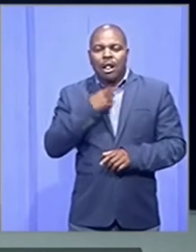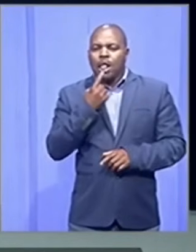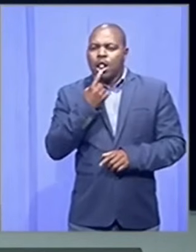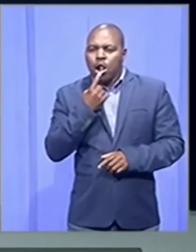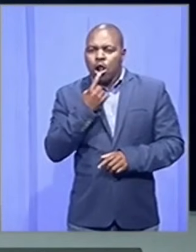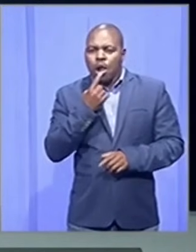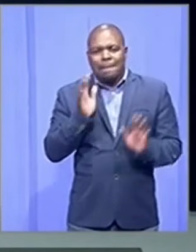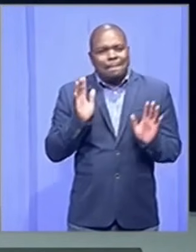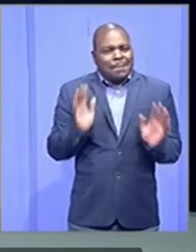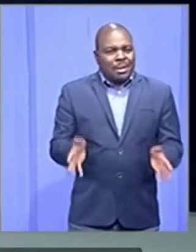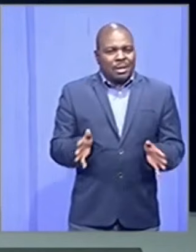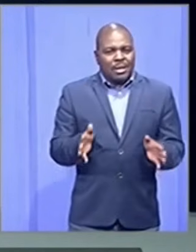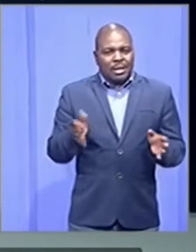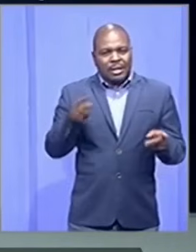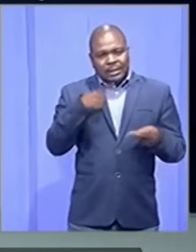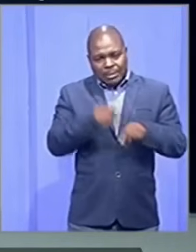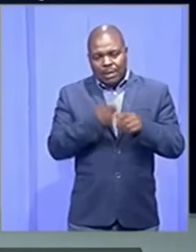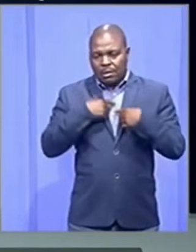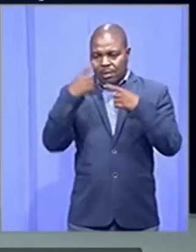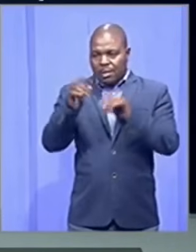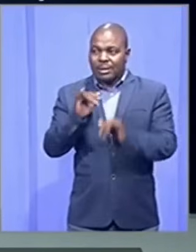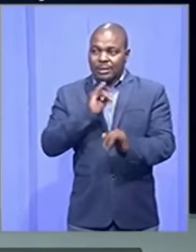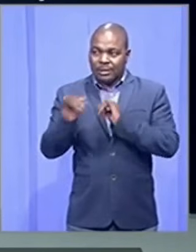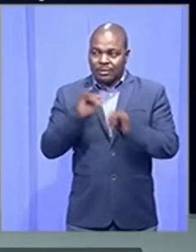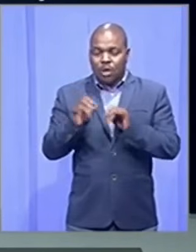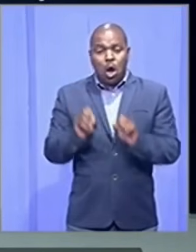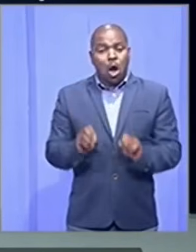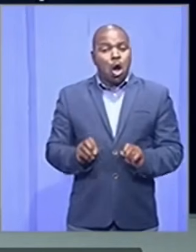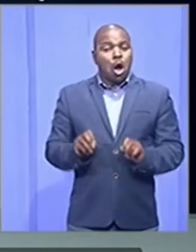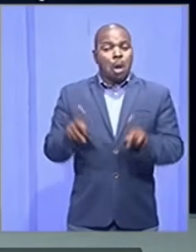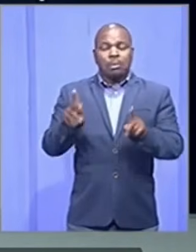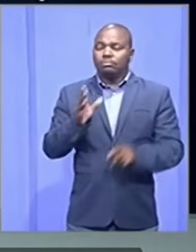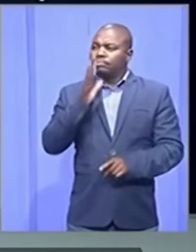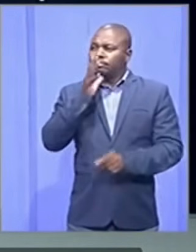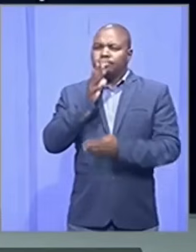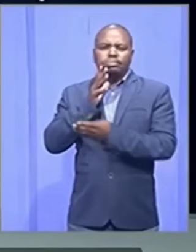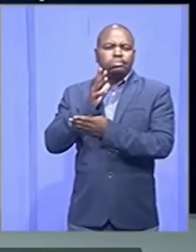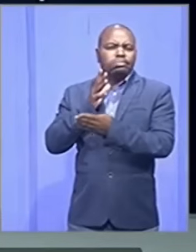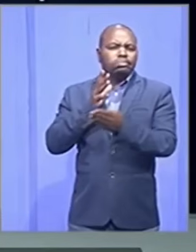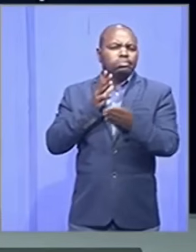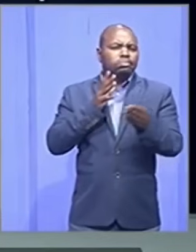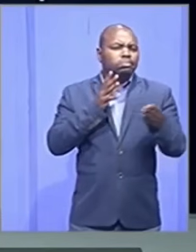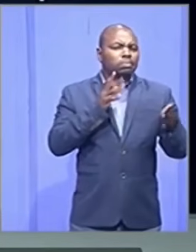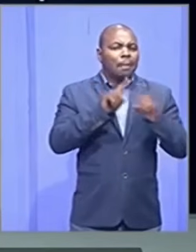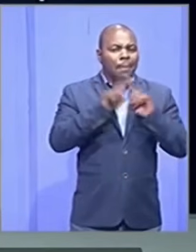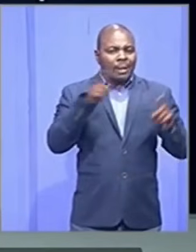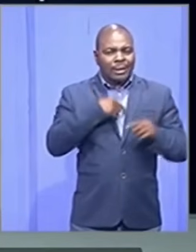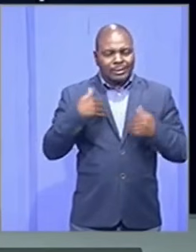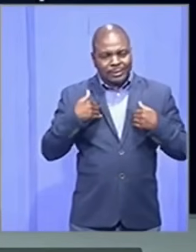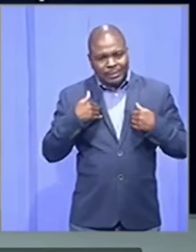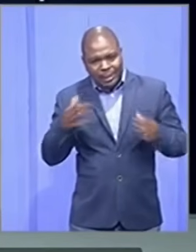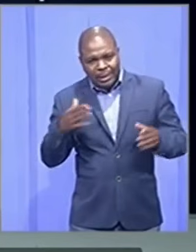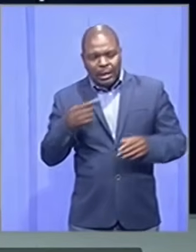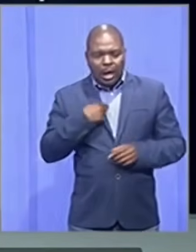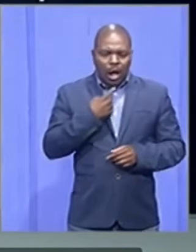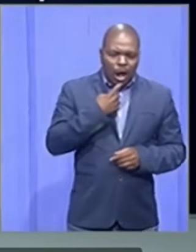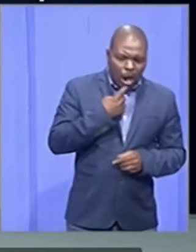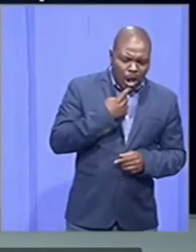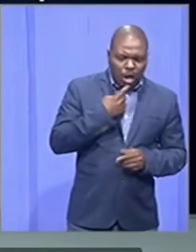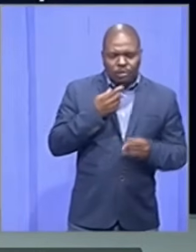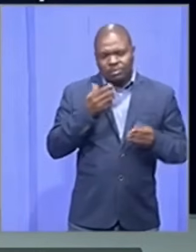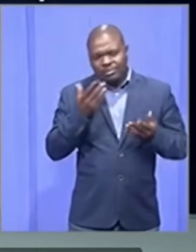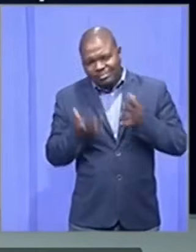motho neng o no bitswa bo di interview di opportunity di le ngata ngwana me di opportunity di le ngata mara motho o so qala o ipuella o wa bua o lokisa mona